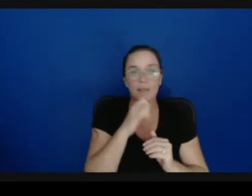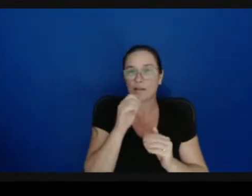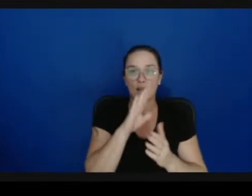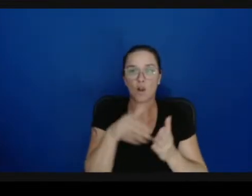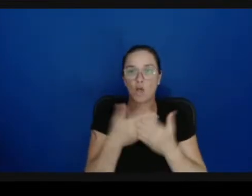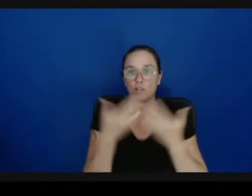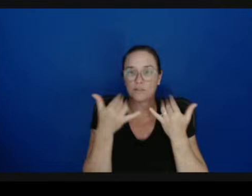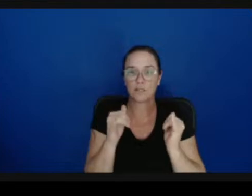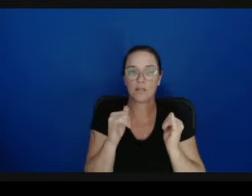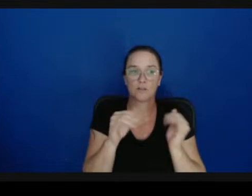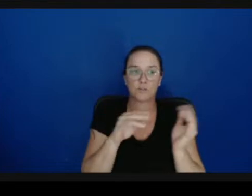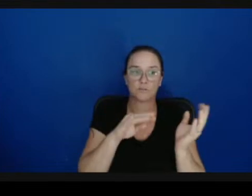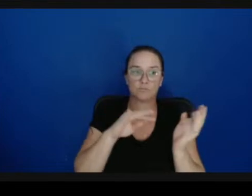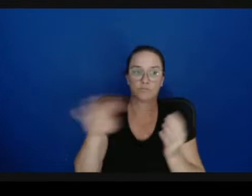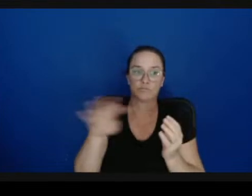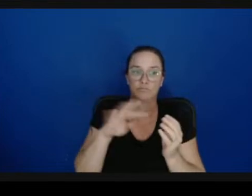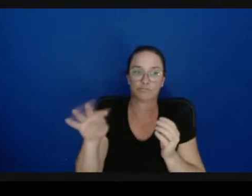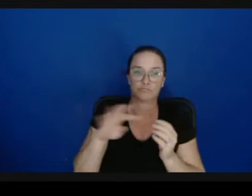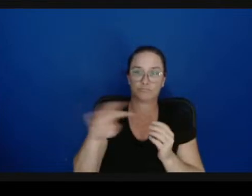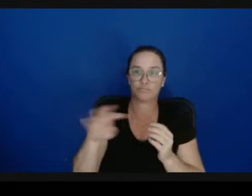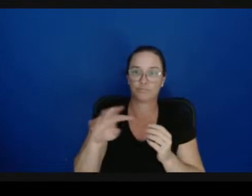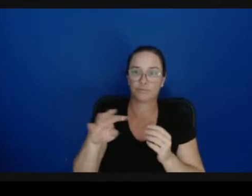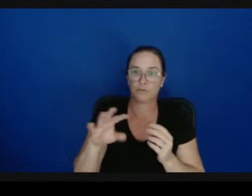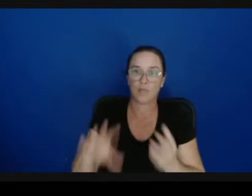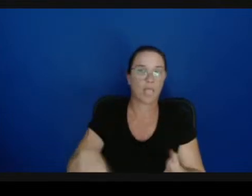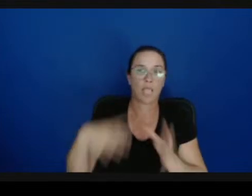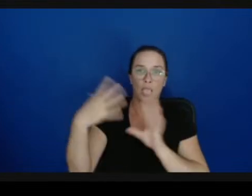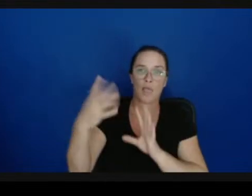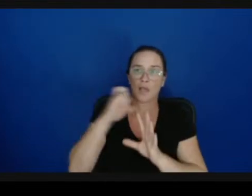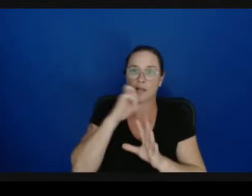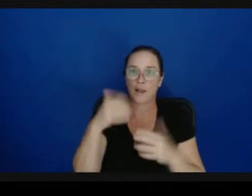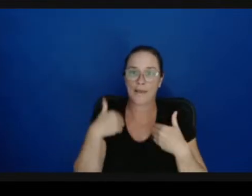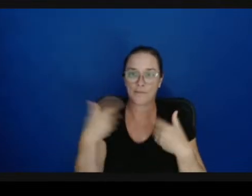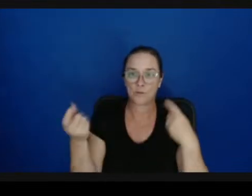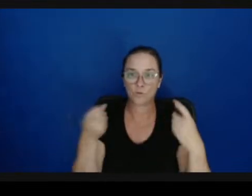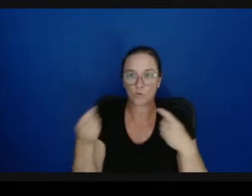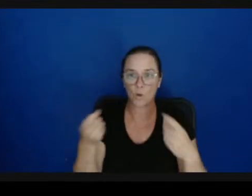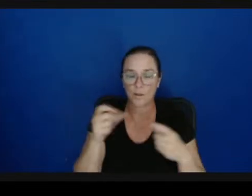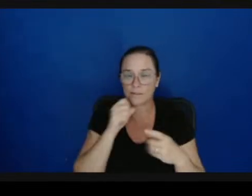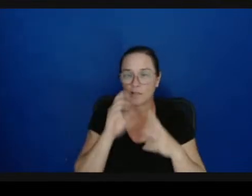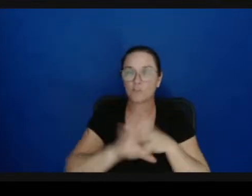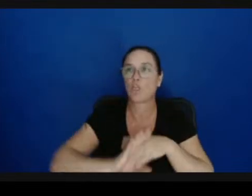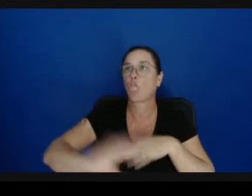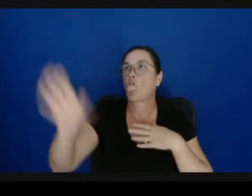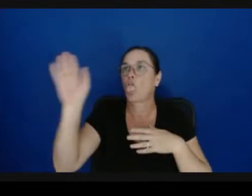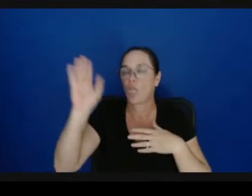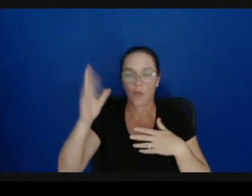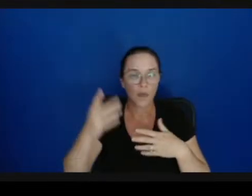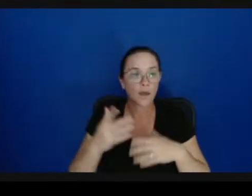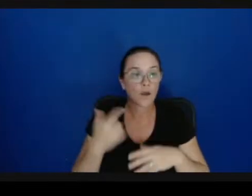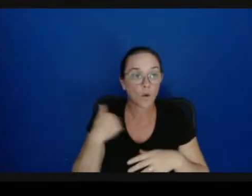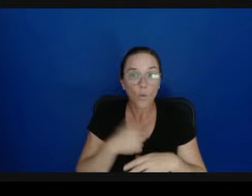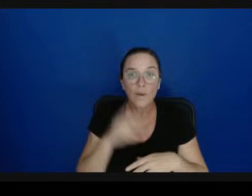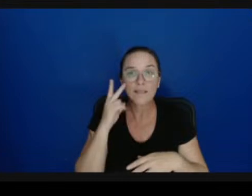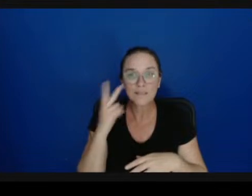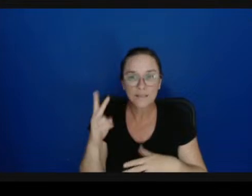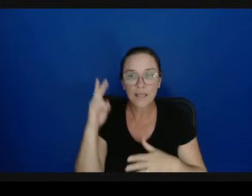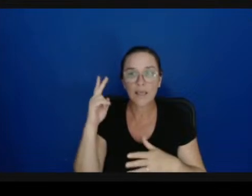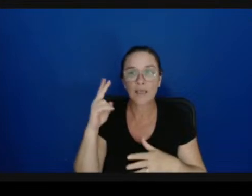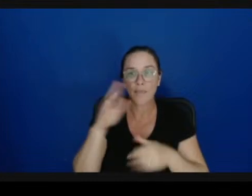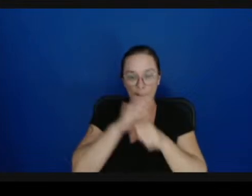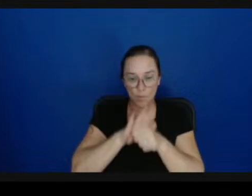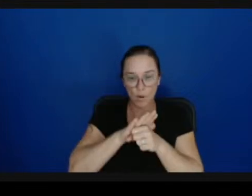just pumping out of control, like, it's not like a runaway train here. We actually are seeing a reduction in pressure